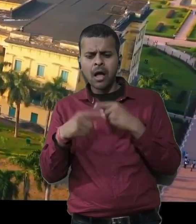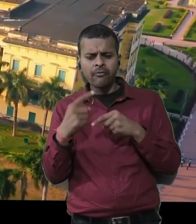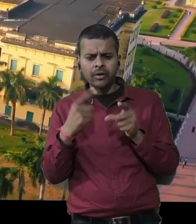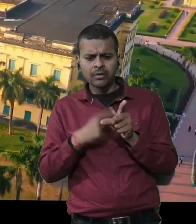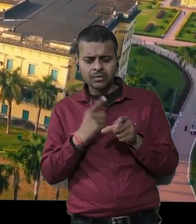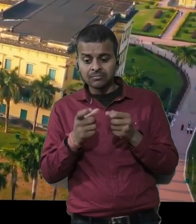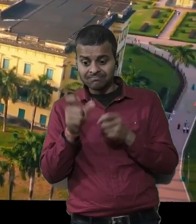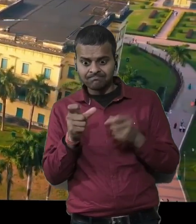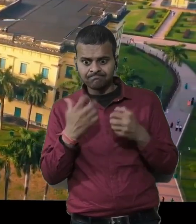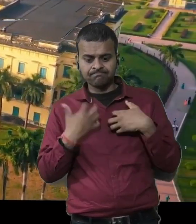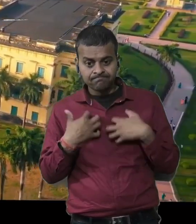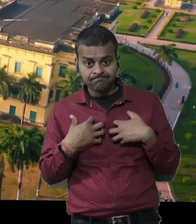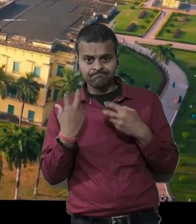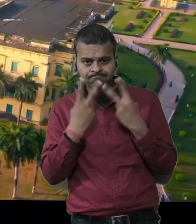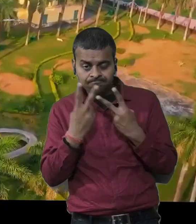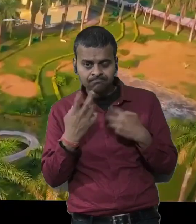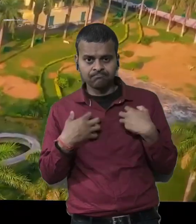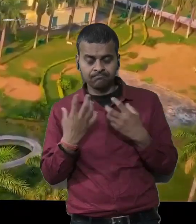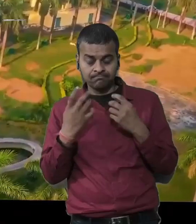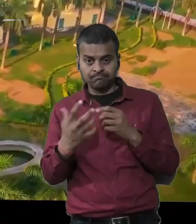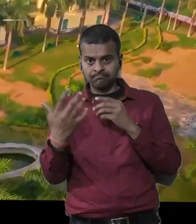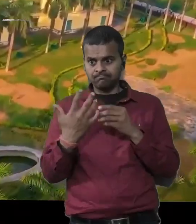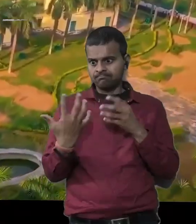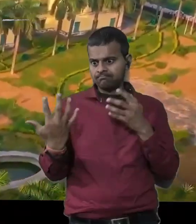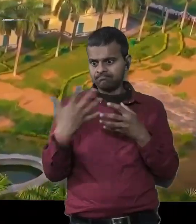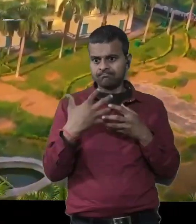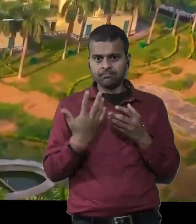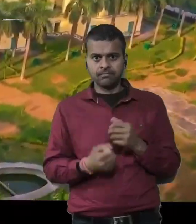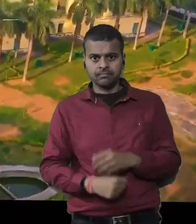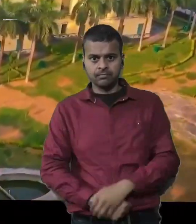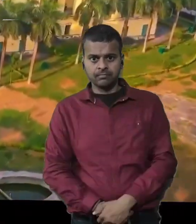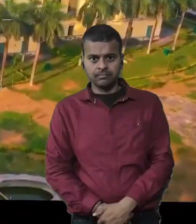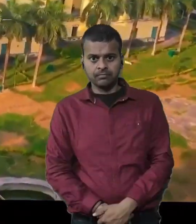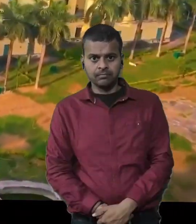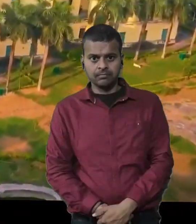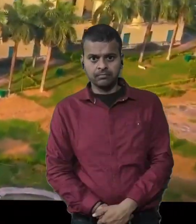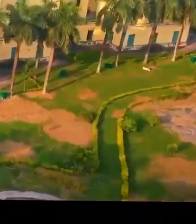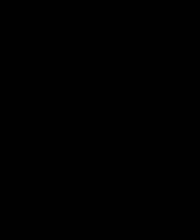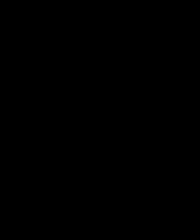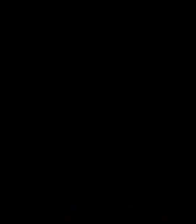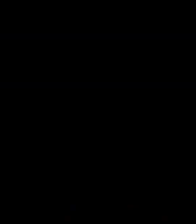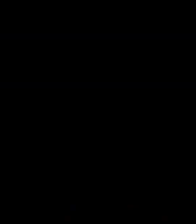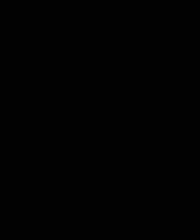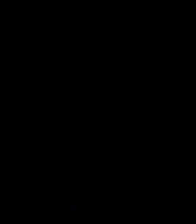Palace is the best tourist destination and attracts a lot of visitors every year.